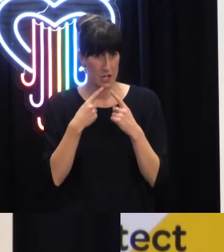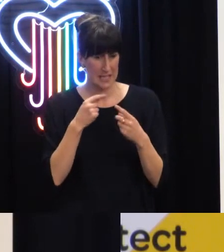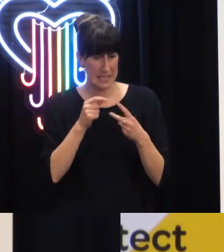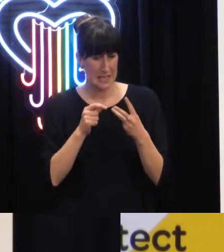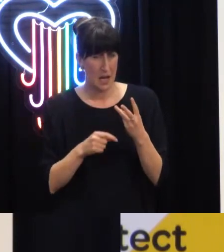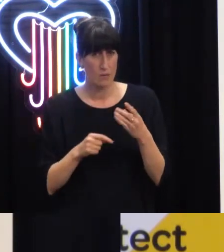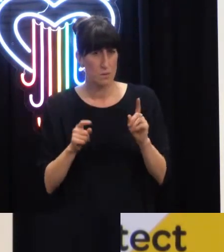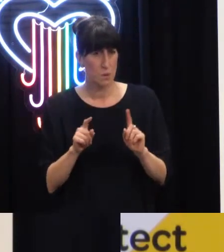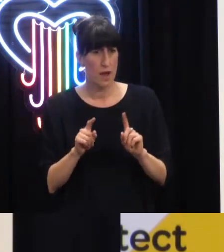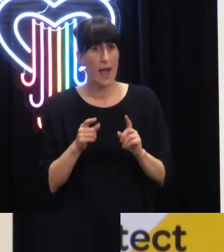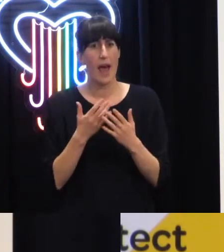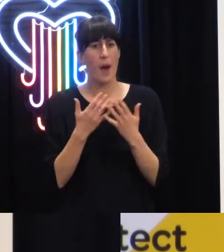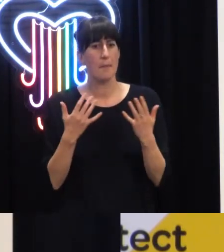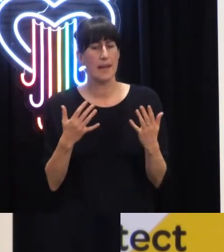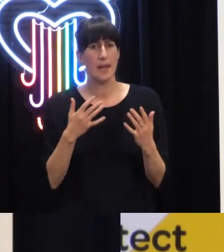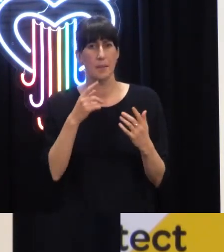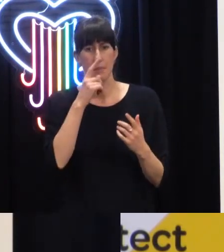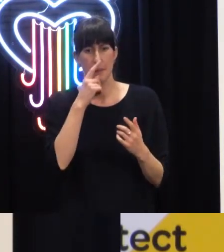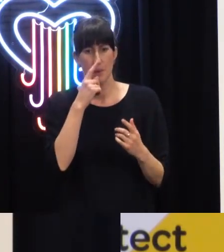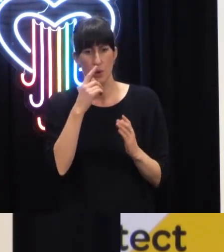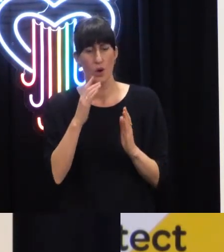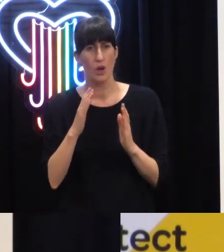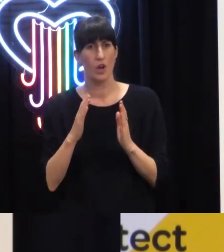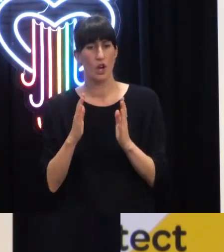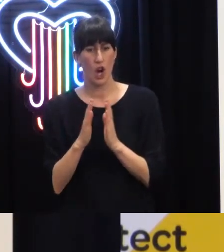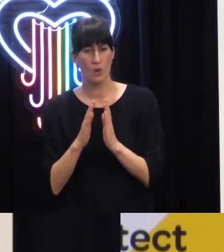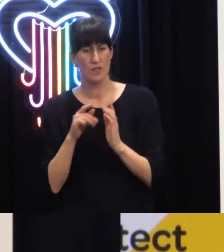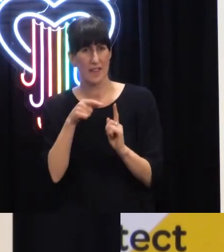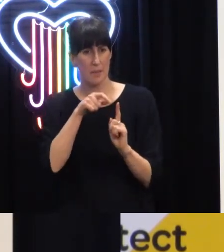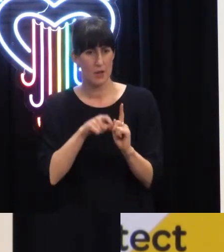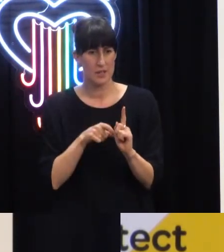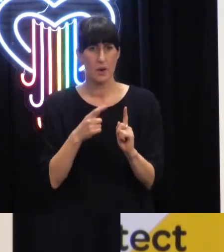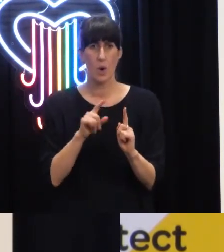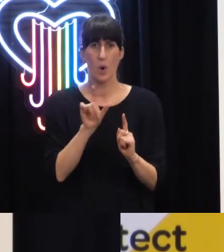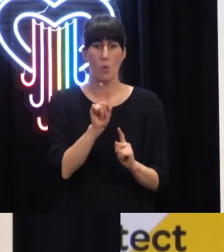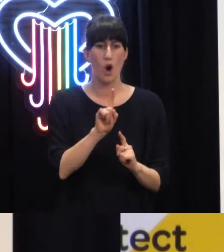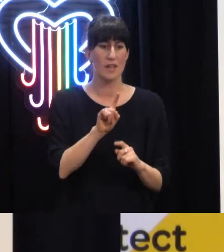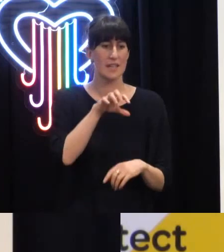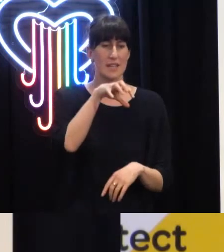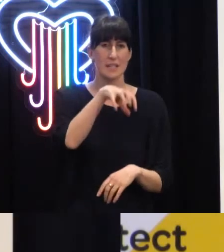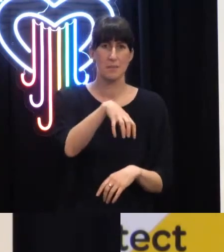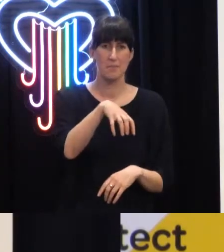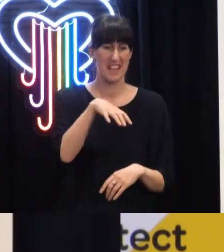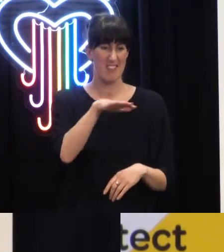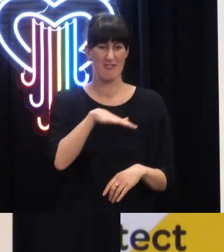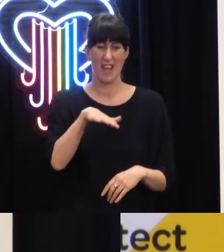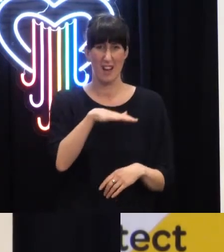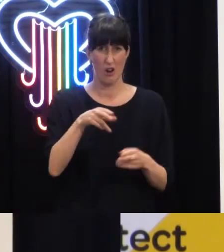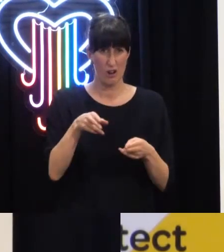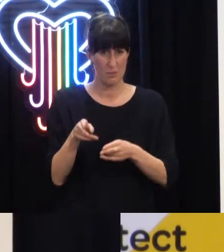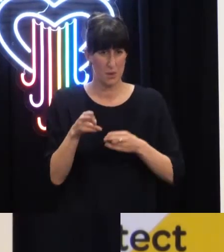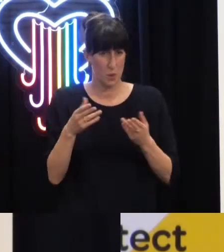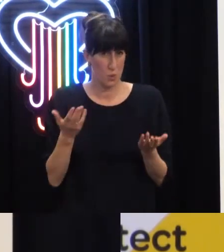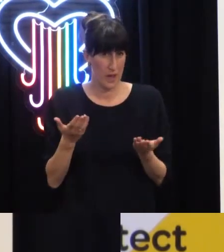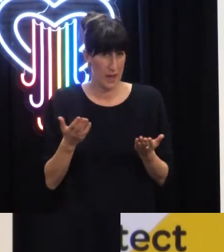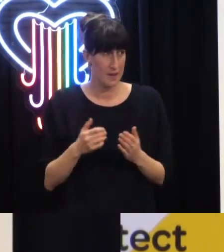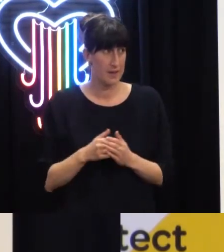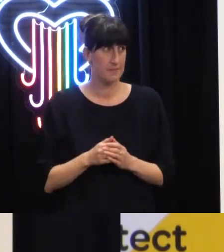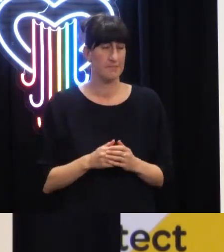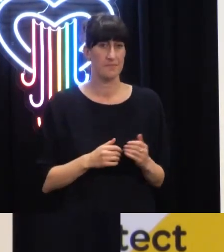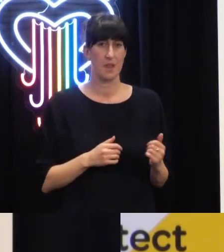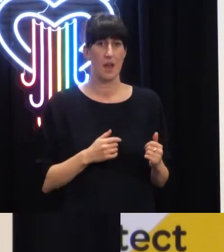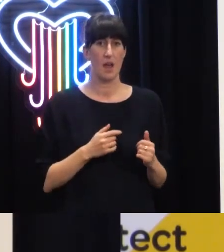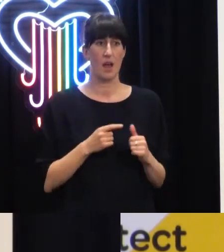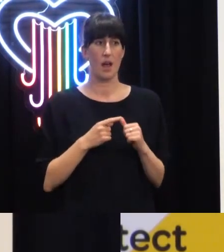close contacts and isolating, what department the person was in, etc.? The only part of that I can respond to